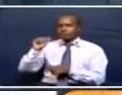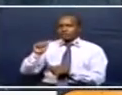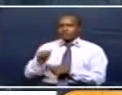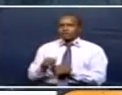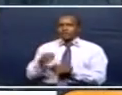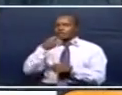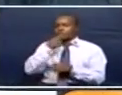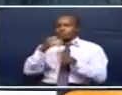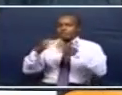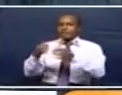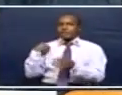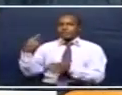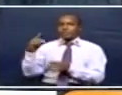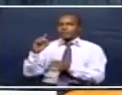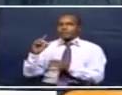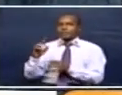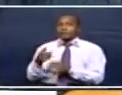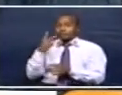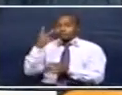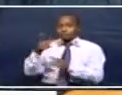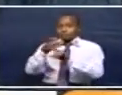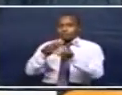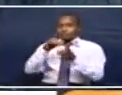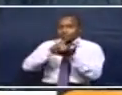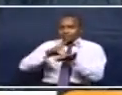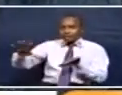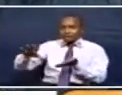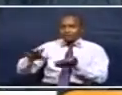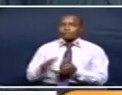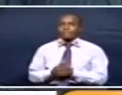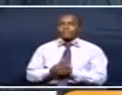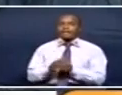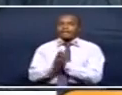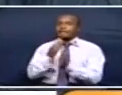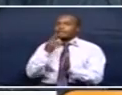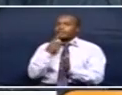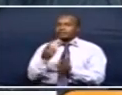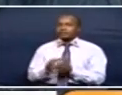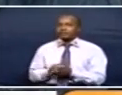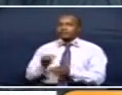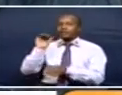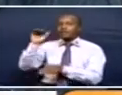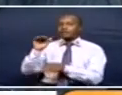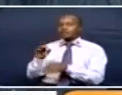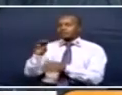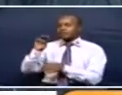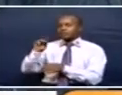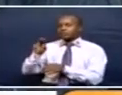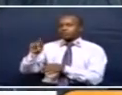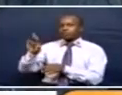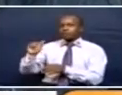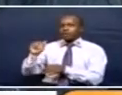one fan. He's watching you from Dar es Salaam actually right now, and he says, "Ask Dr. Mutua if he